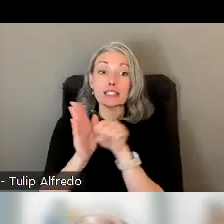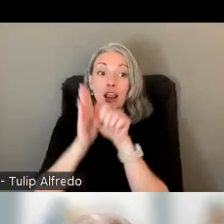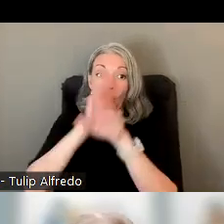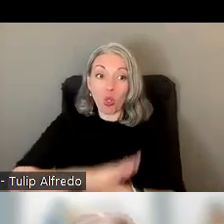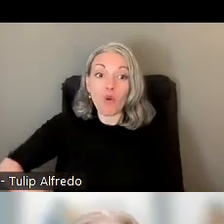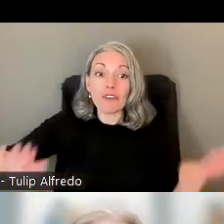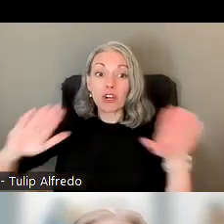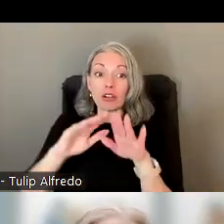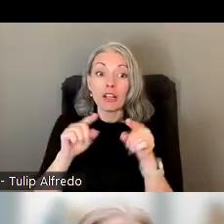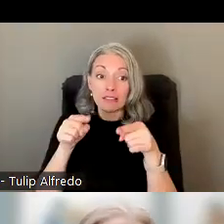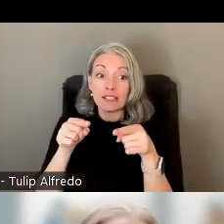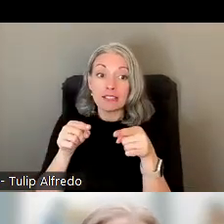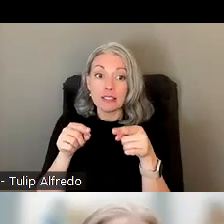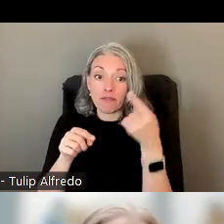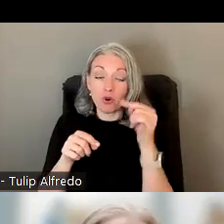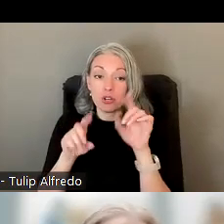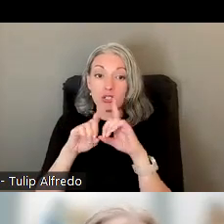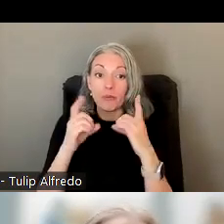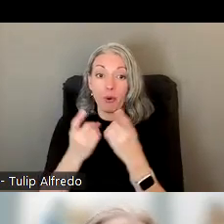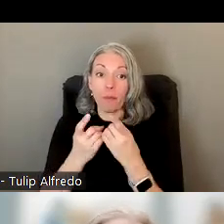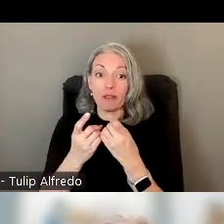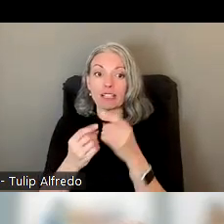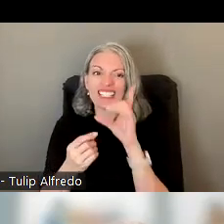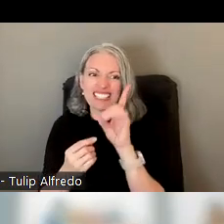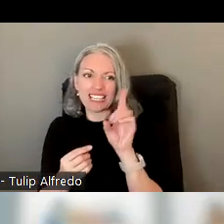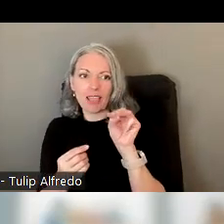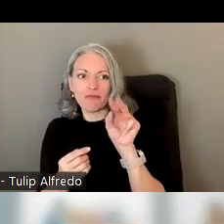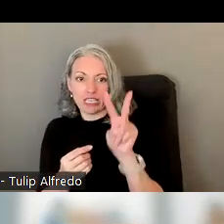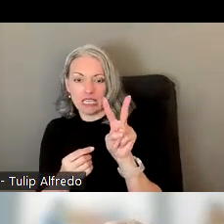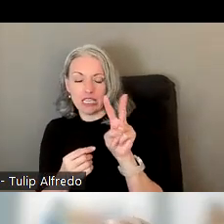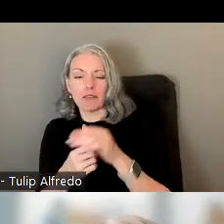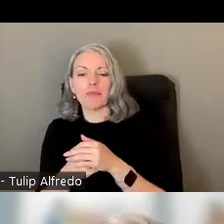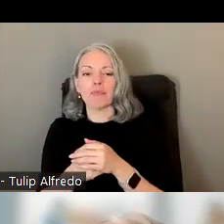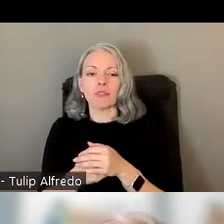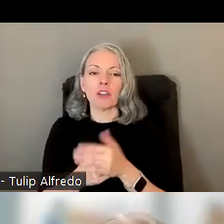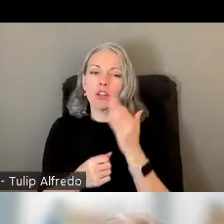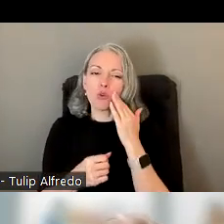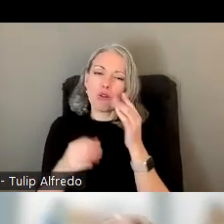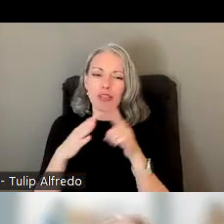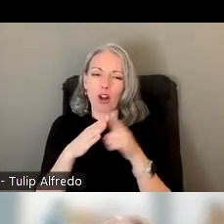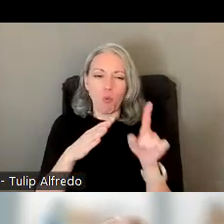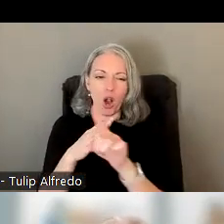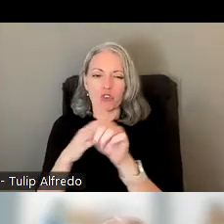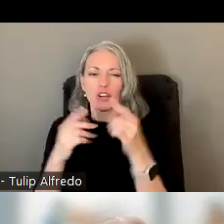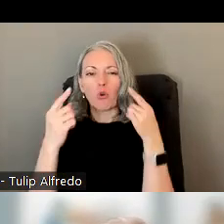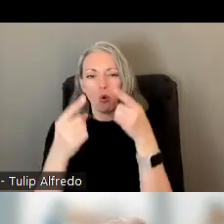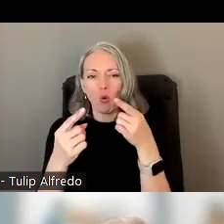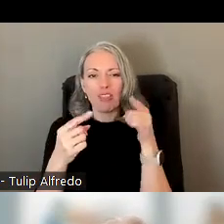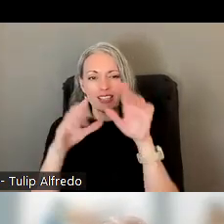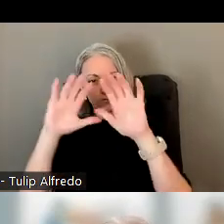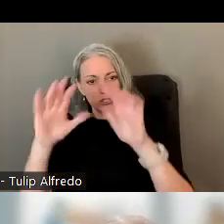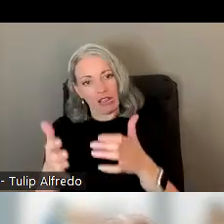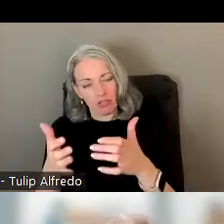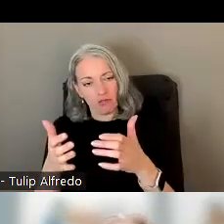been administered by the Department of Motor Vehicles. And actually, just like our Wandering initiative, it is bringing together